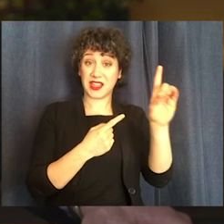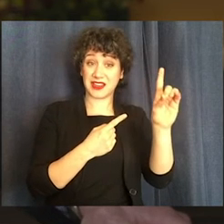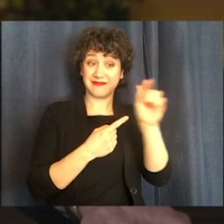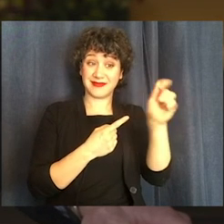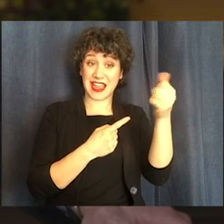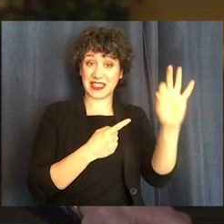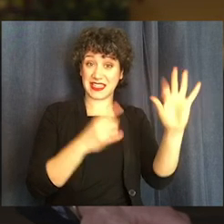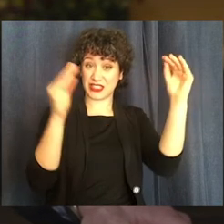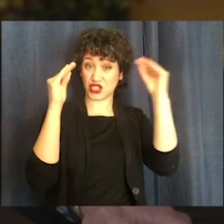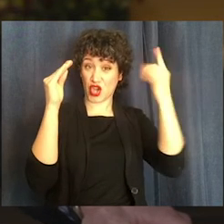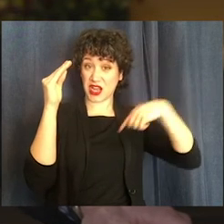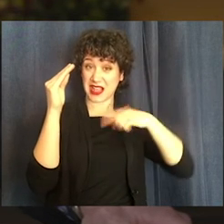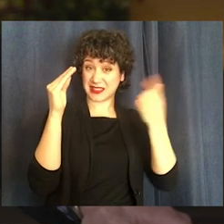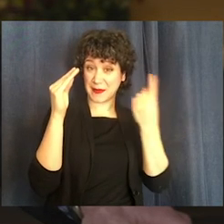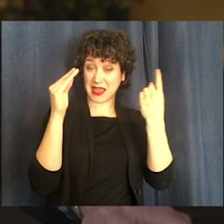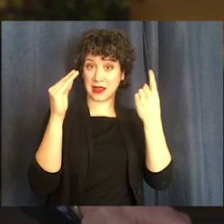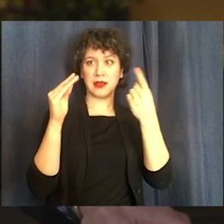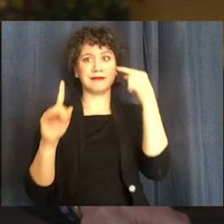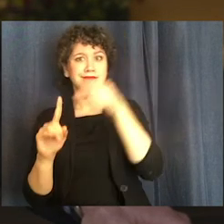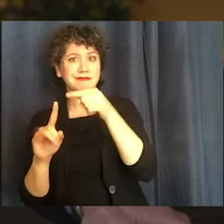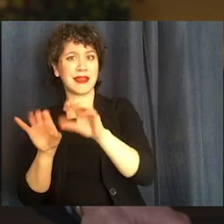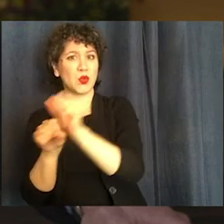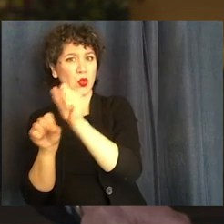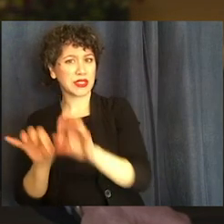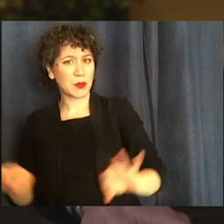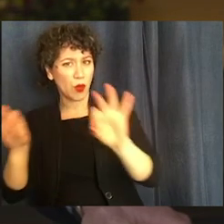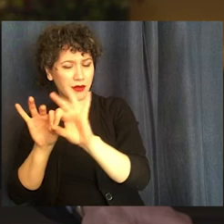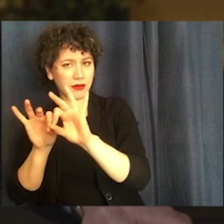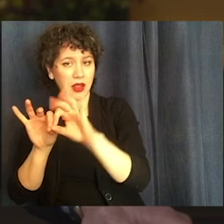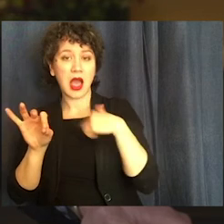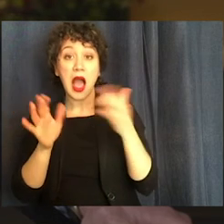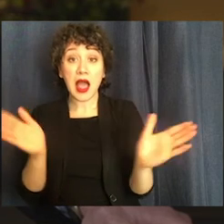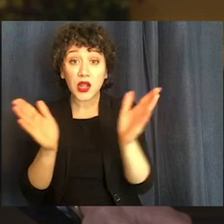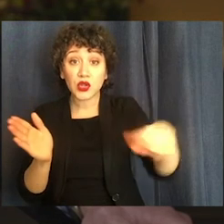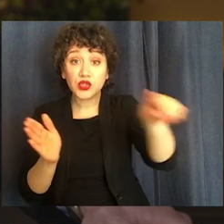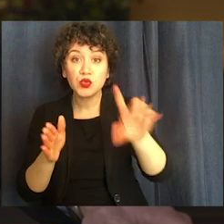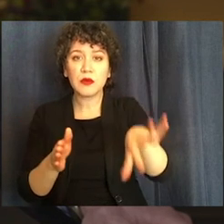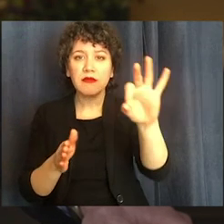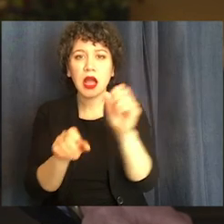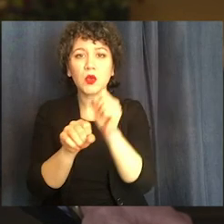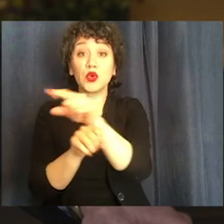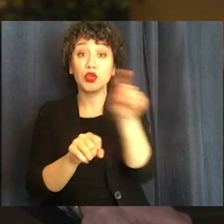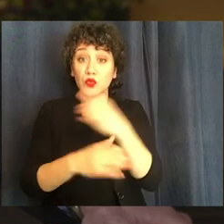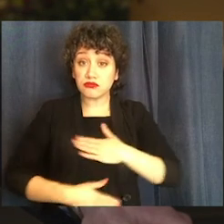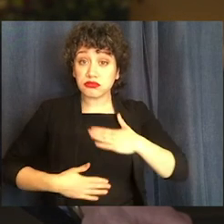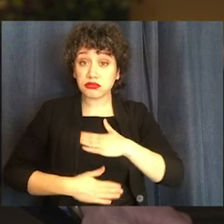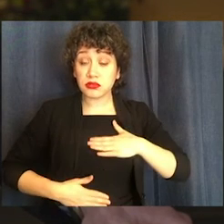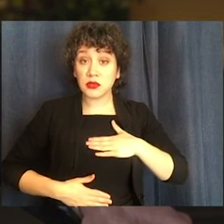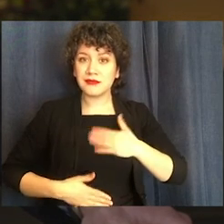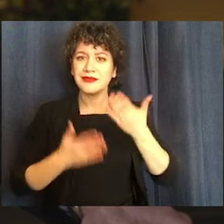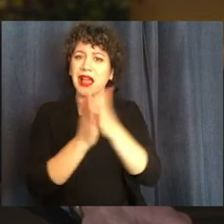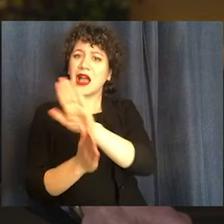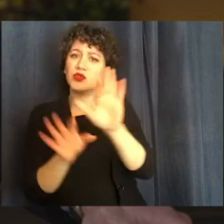Ask your families about their work. For many of them, you were the work, and your graduation is the reward at the